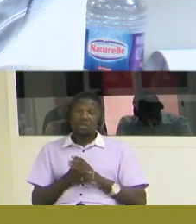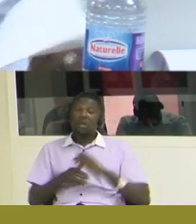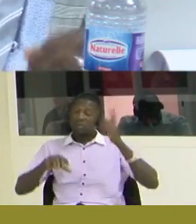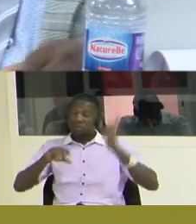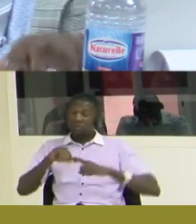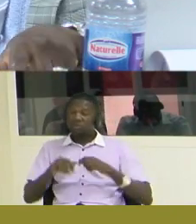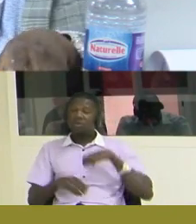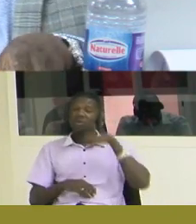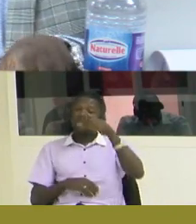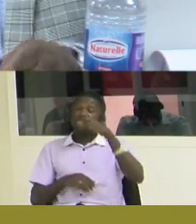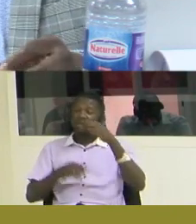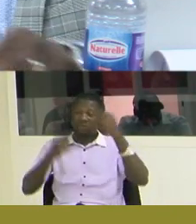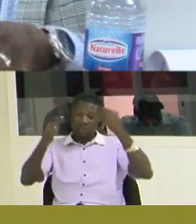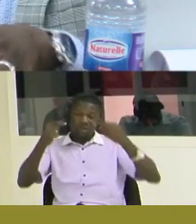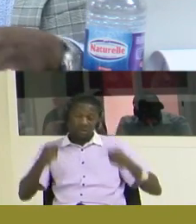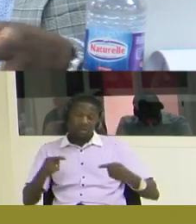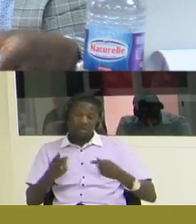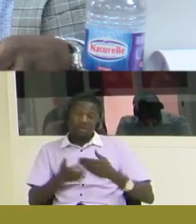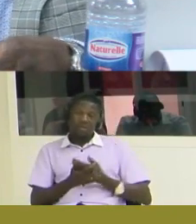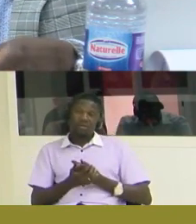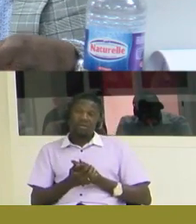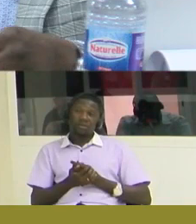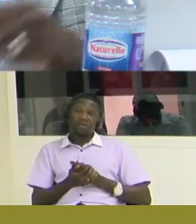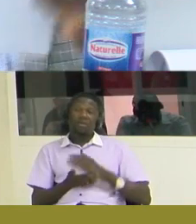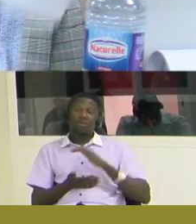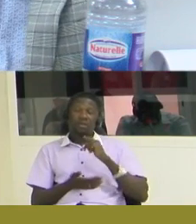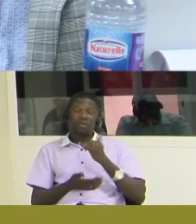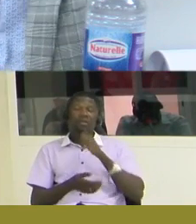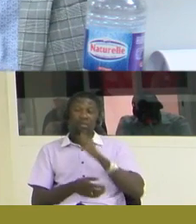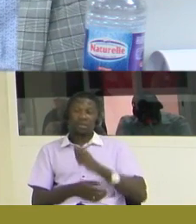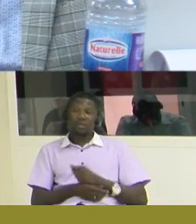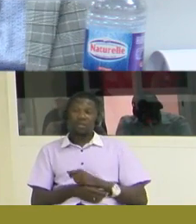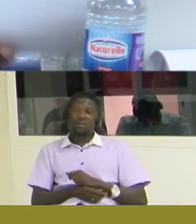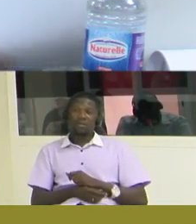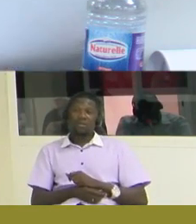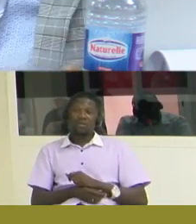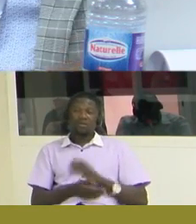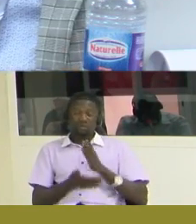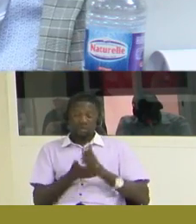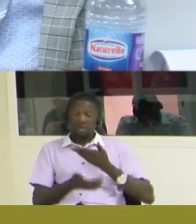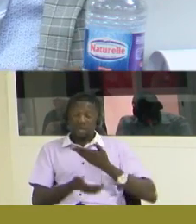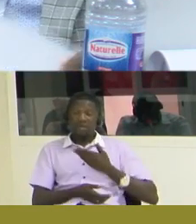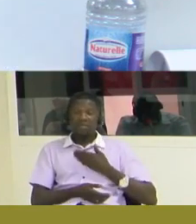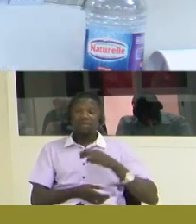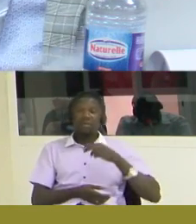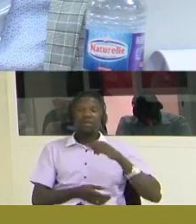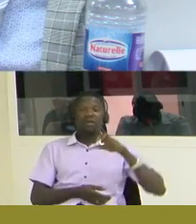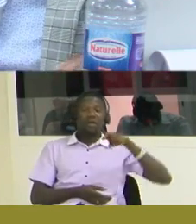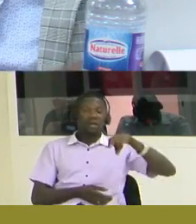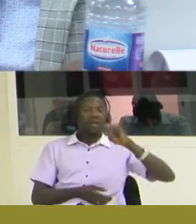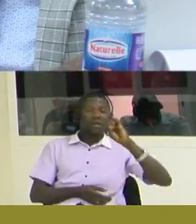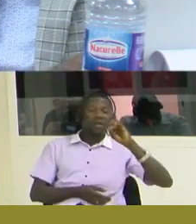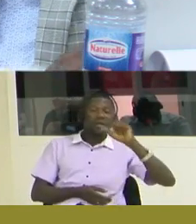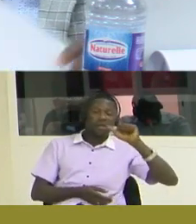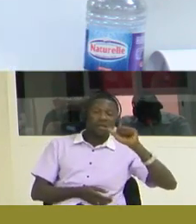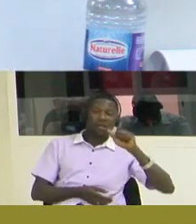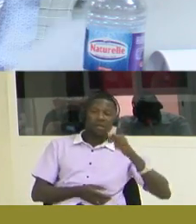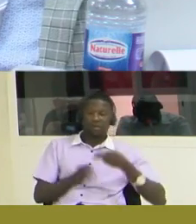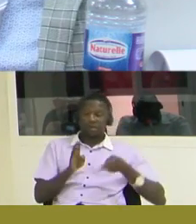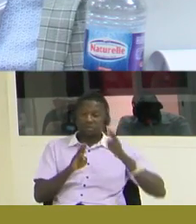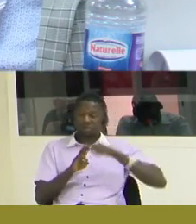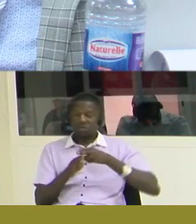sir I believe so in fact I have the NIE report here mr. chard it's been in evidence also